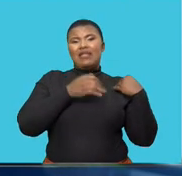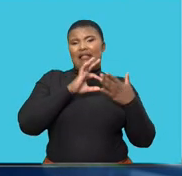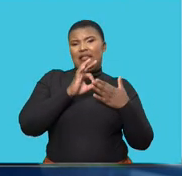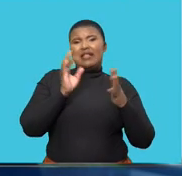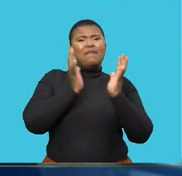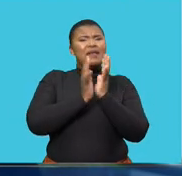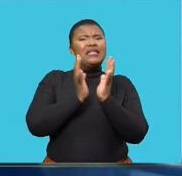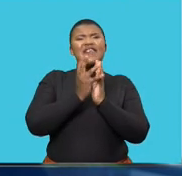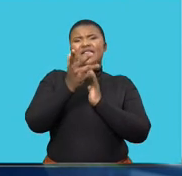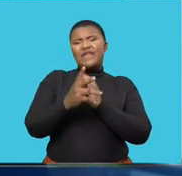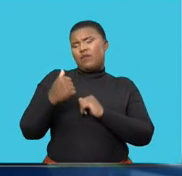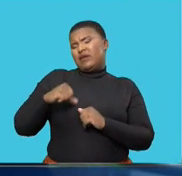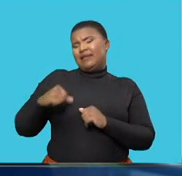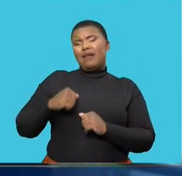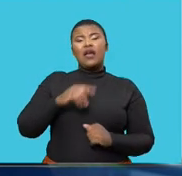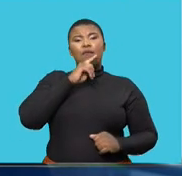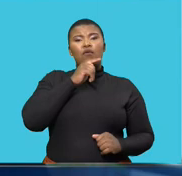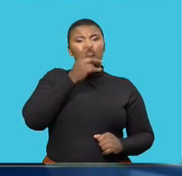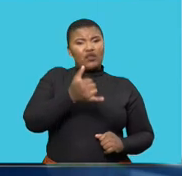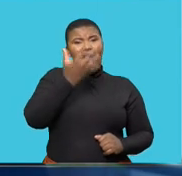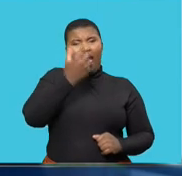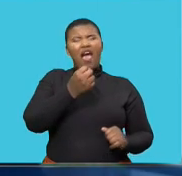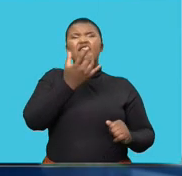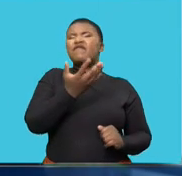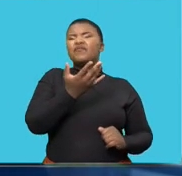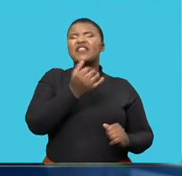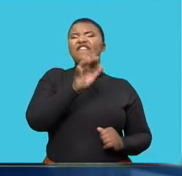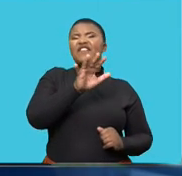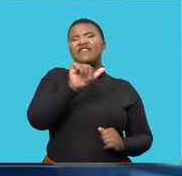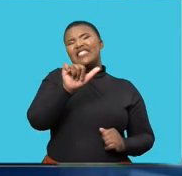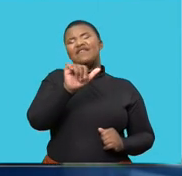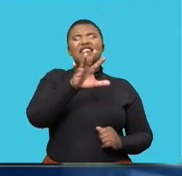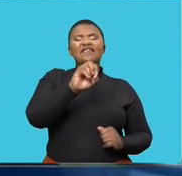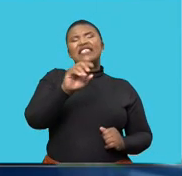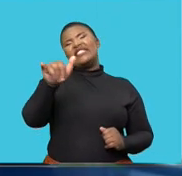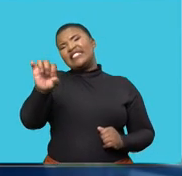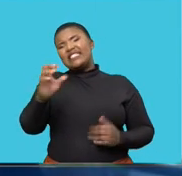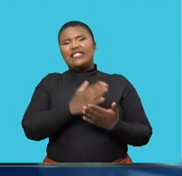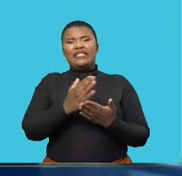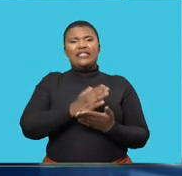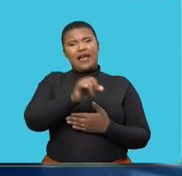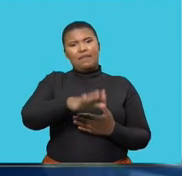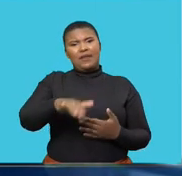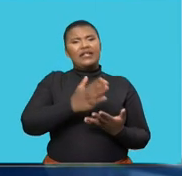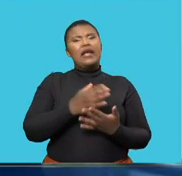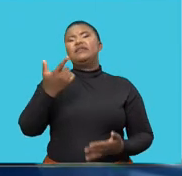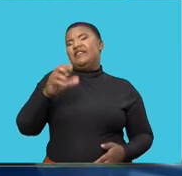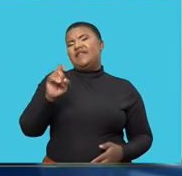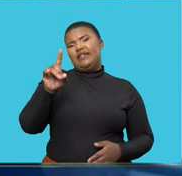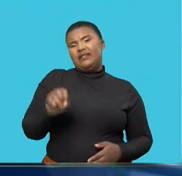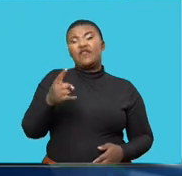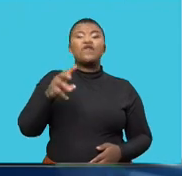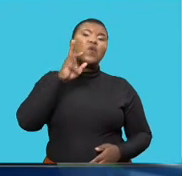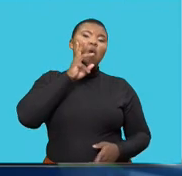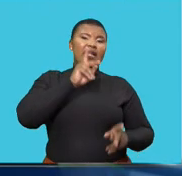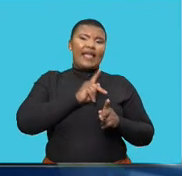the municipality this morning. They have a storage of upwards 50-60, in certain areas 70% of water in the